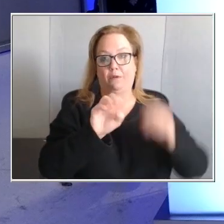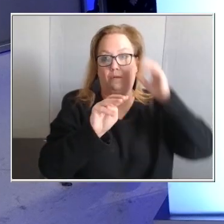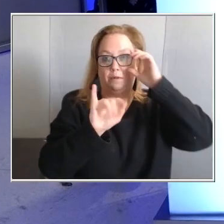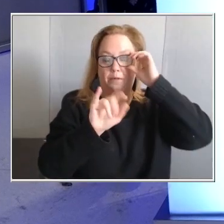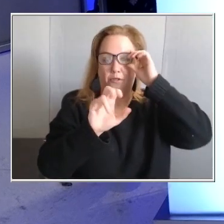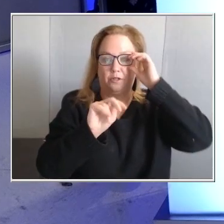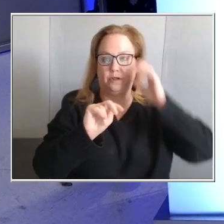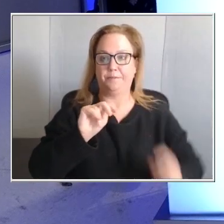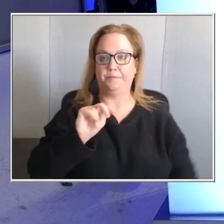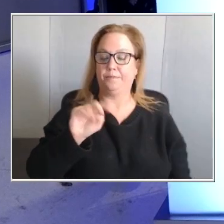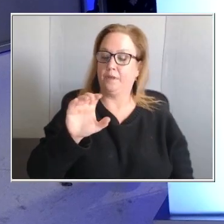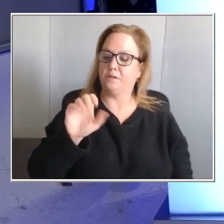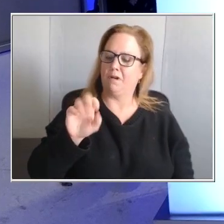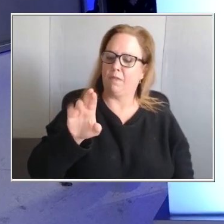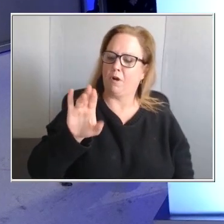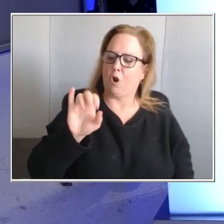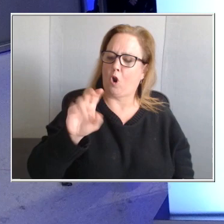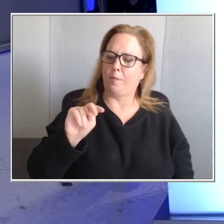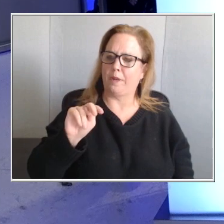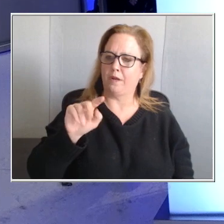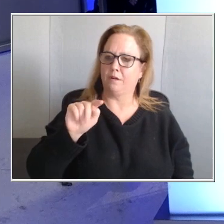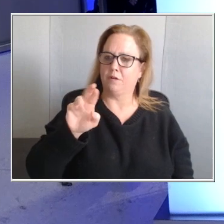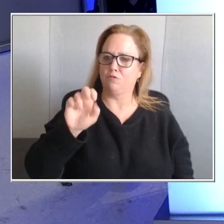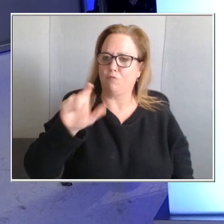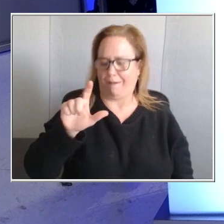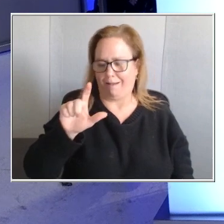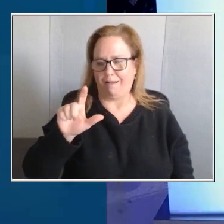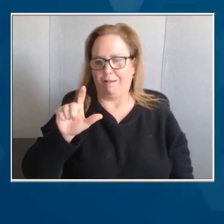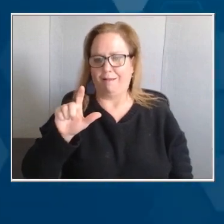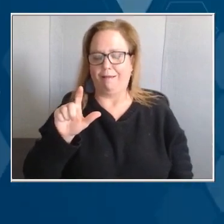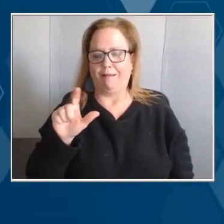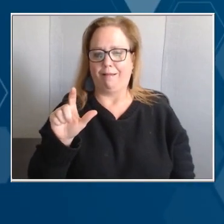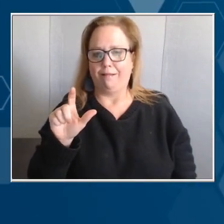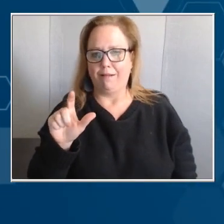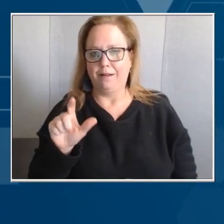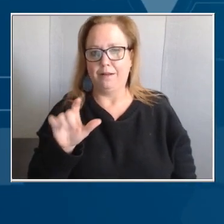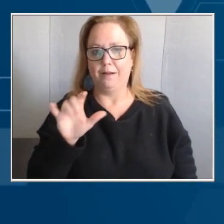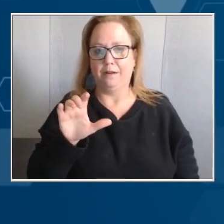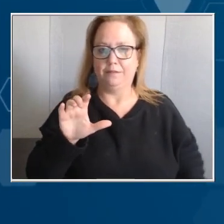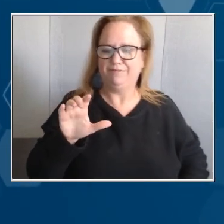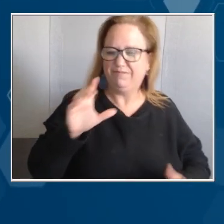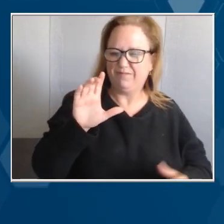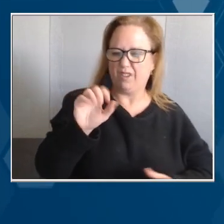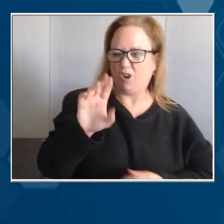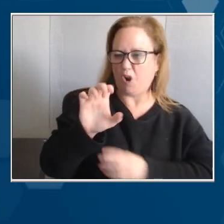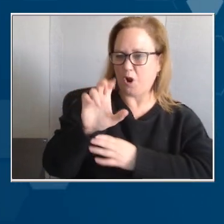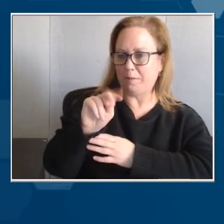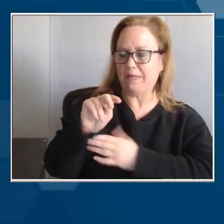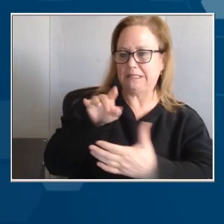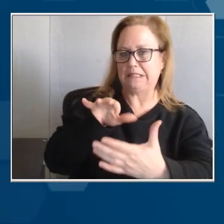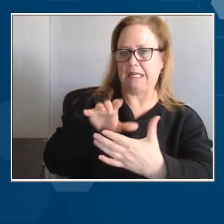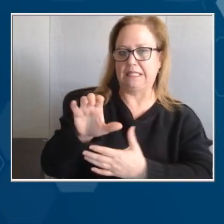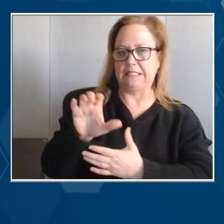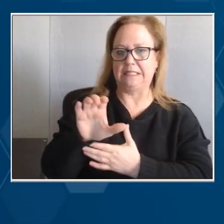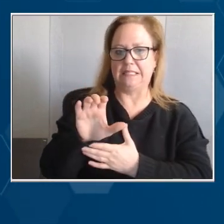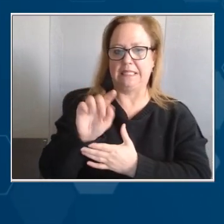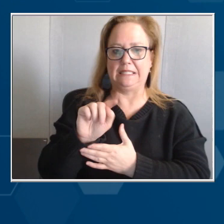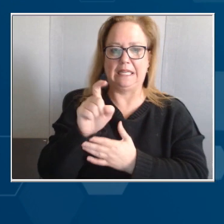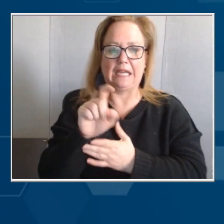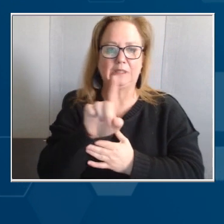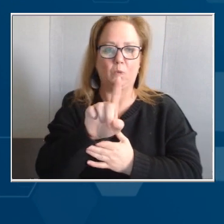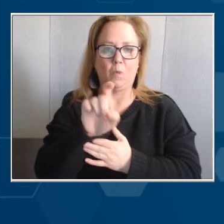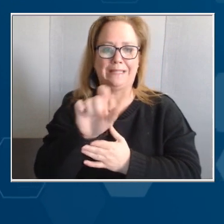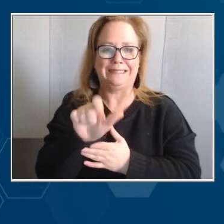Carbon trial. And the key question of this trial was this certain kind of CAR T therapy called